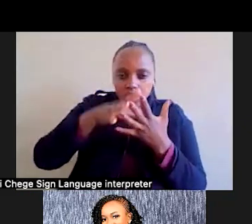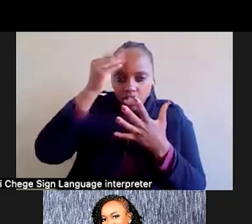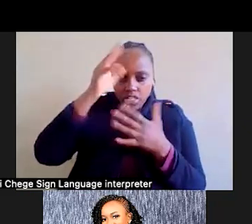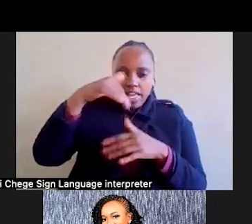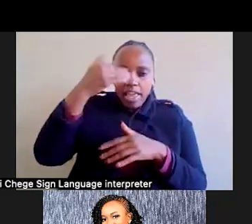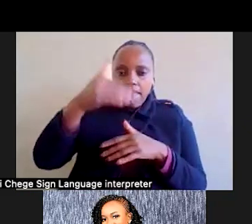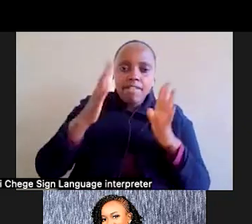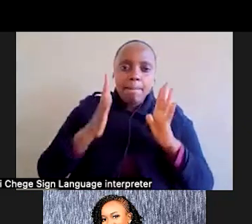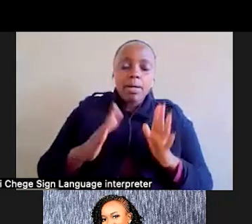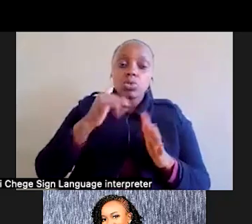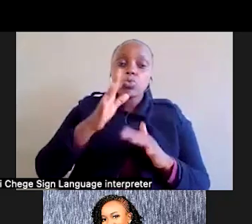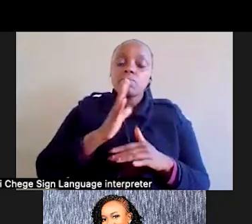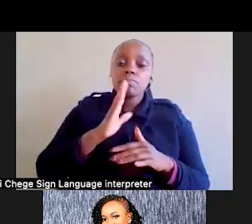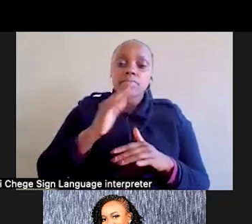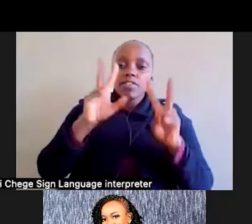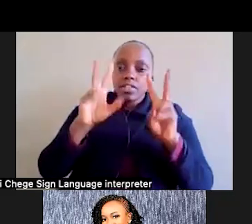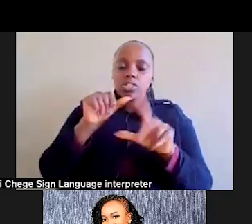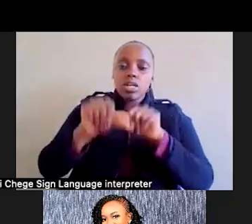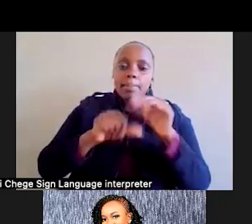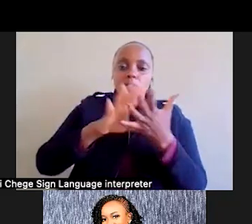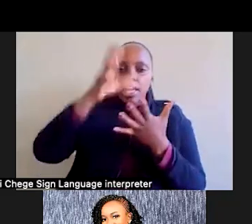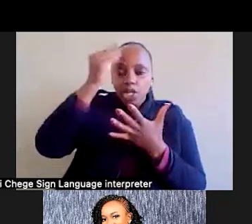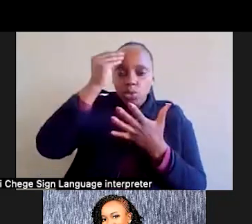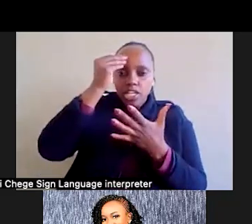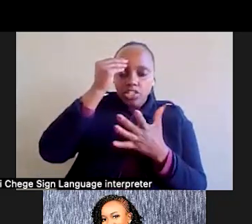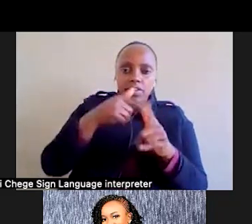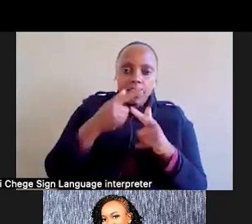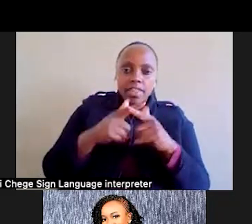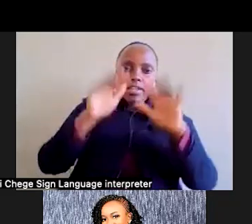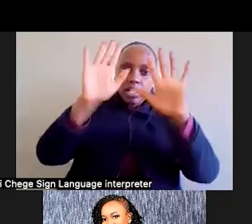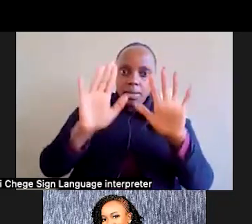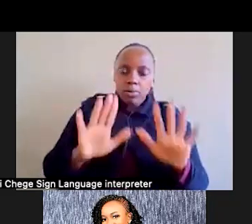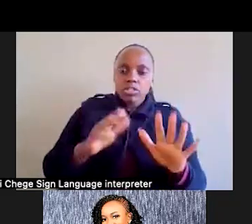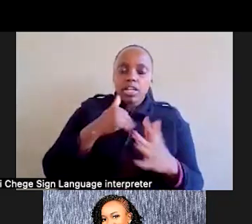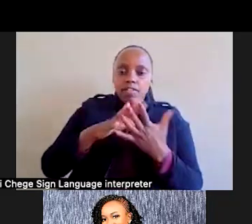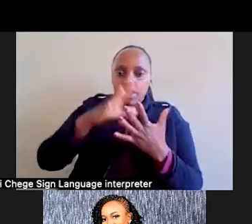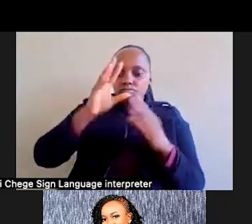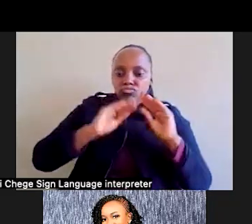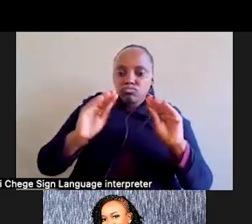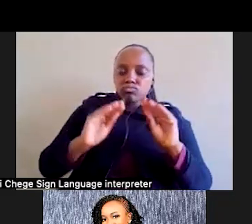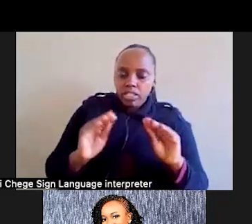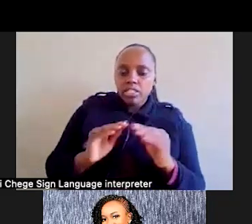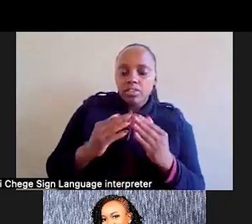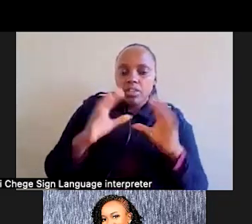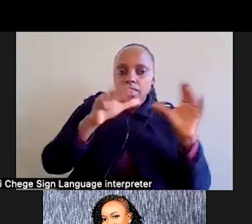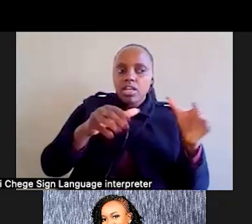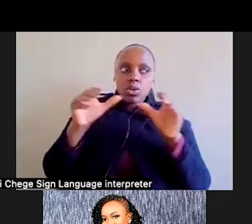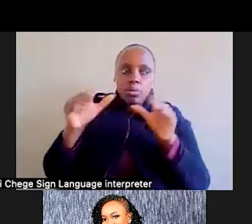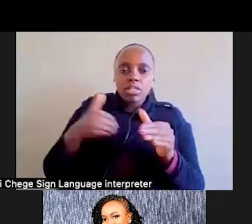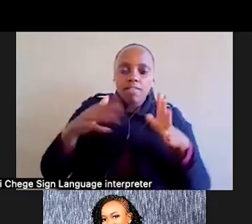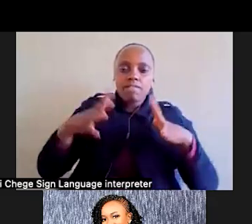who spoke, there was an element of education and the importance of educating communities and having